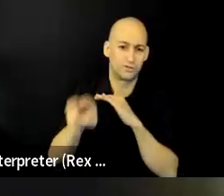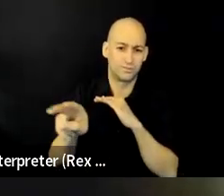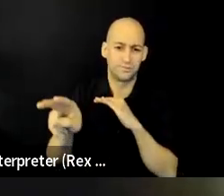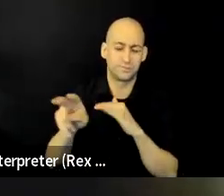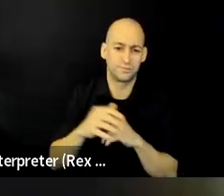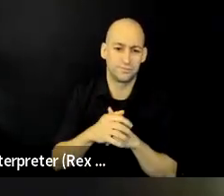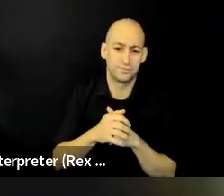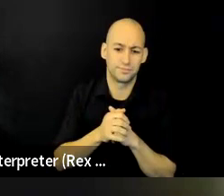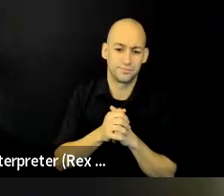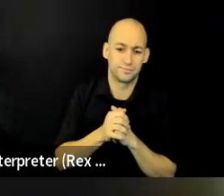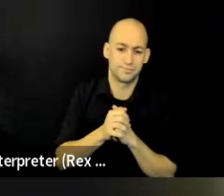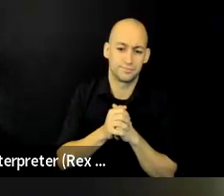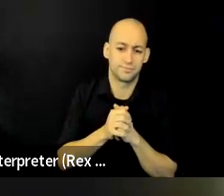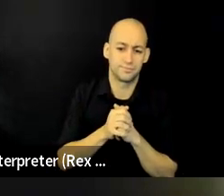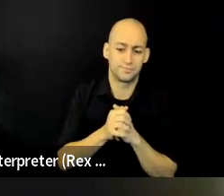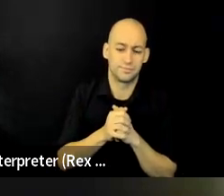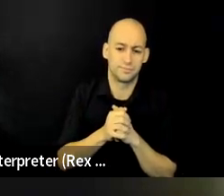fight o'er the